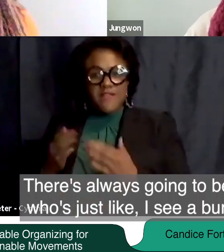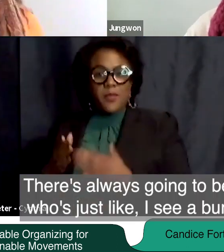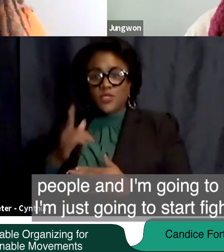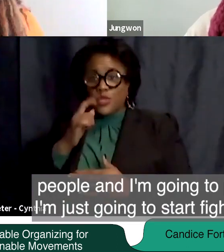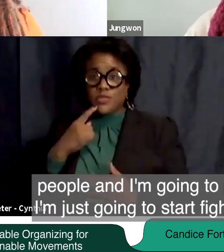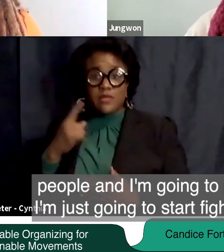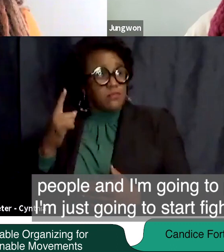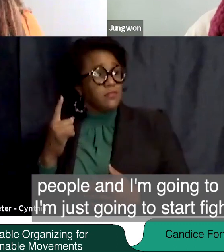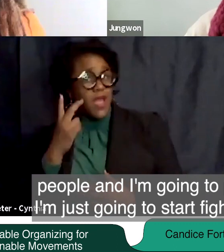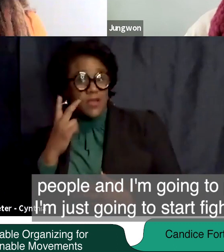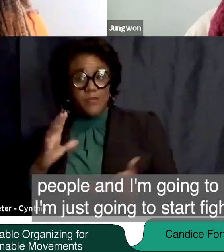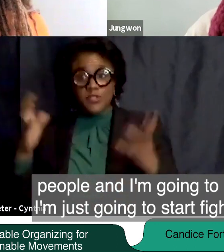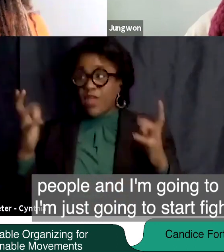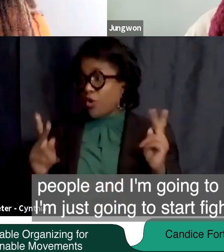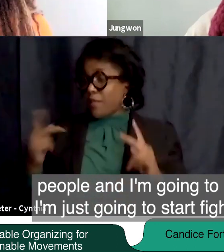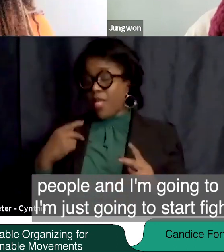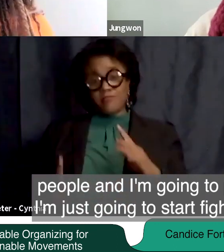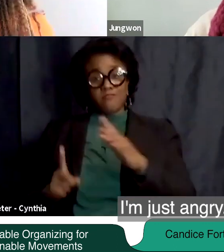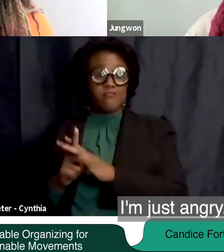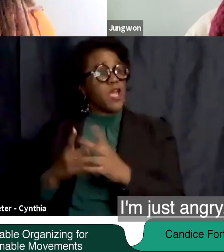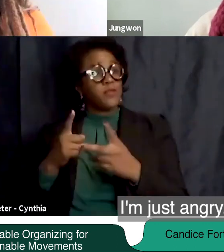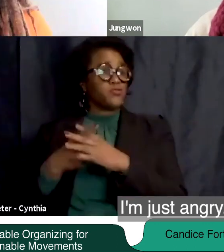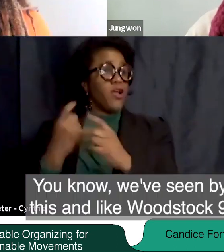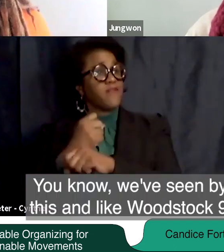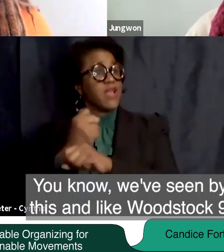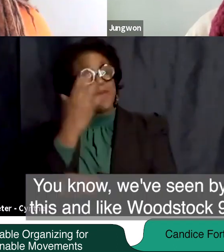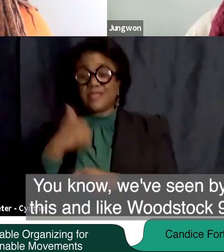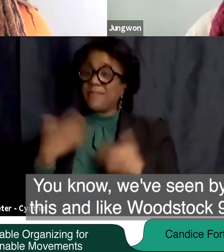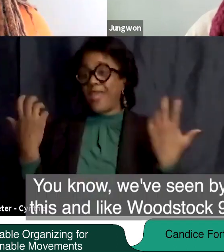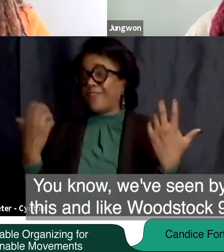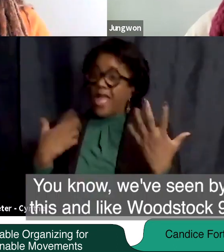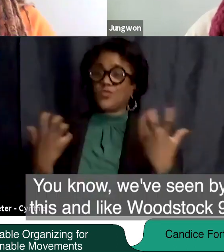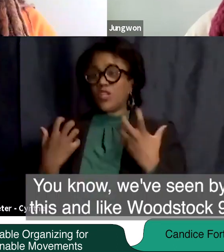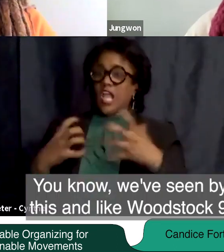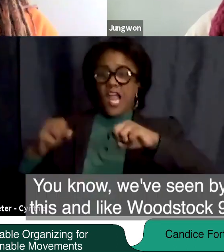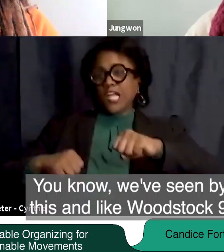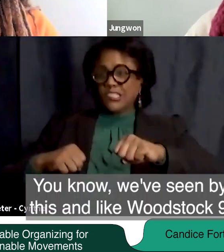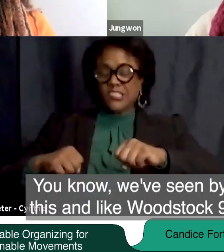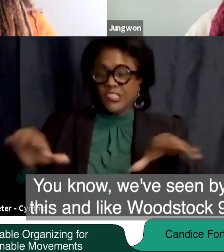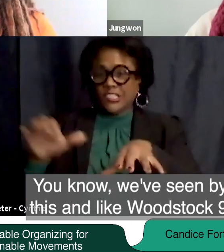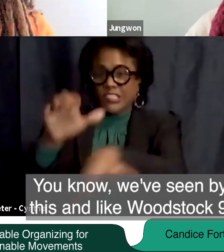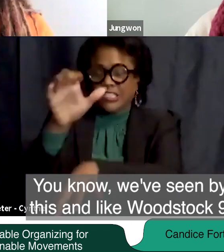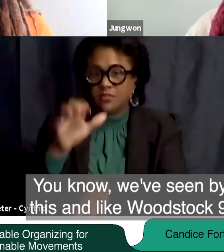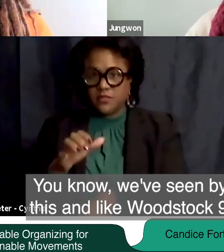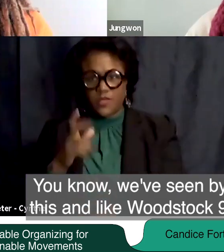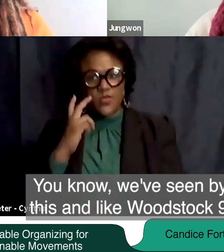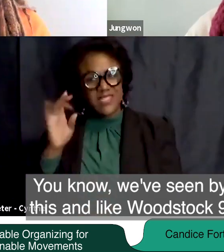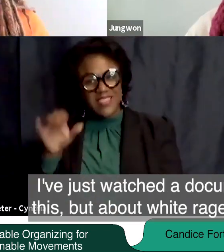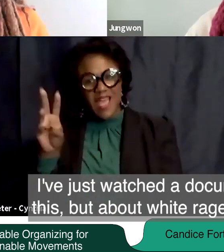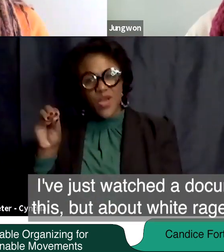see a bunch of rowdy people and I'm going to pull up and I'm just going to start fighting folks because I'm just angry. We've seen byproducts of this in like Woodstock